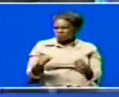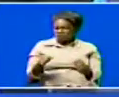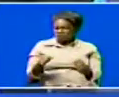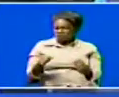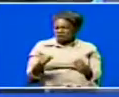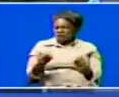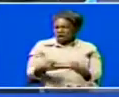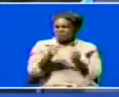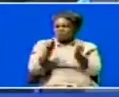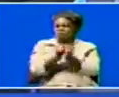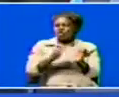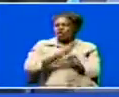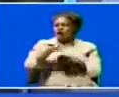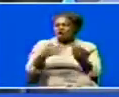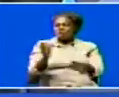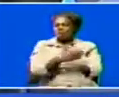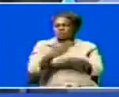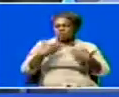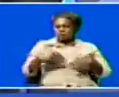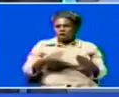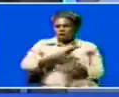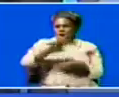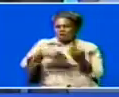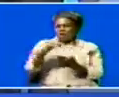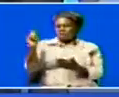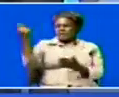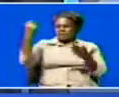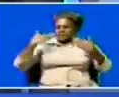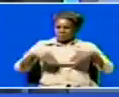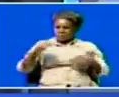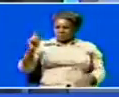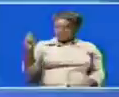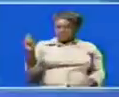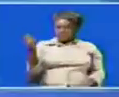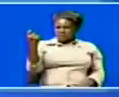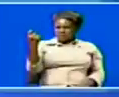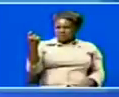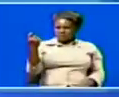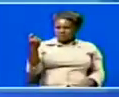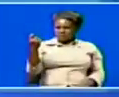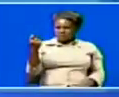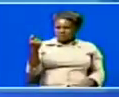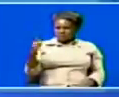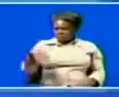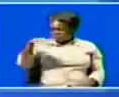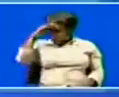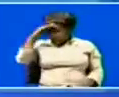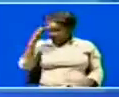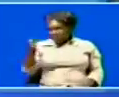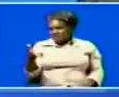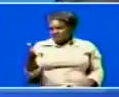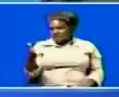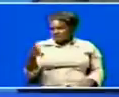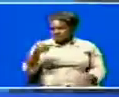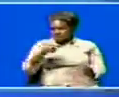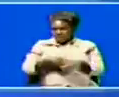in Kenya? I think all Kenyans. Mm-hmm. You know, Kenya is that place where you can be like in the bar. Yes. And at 9 and p.m.